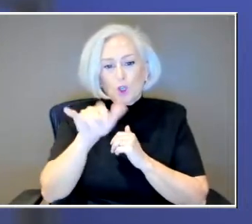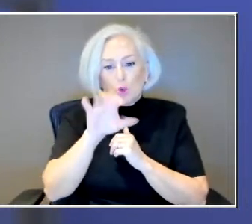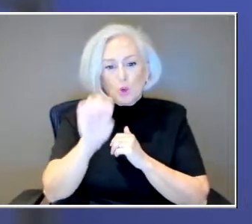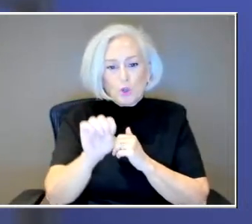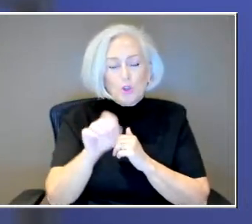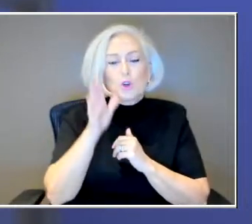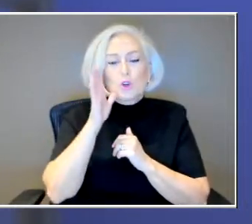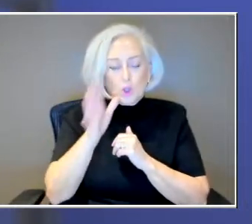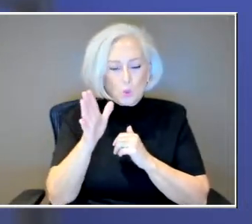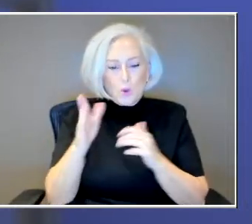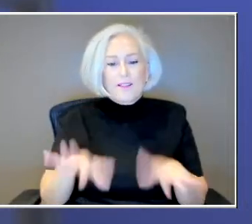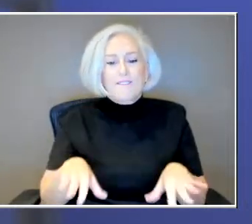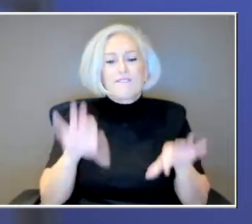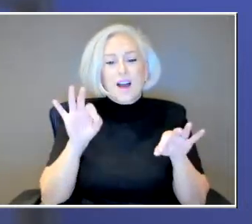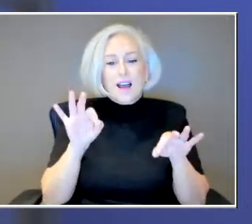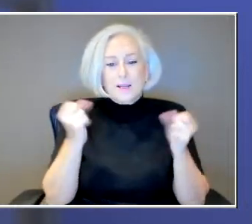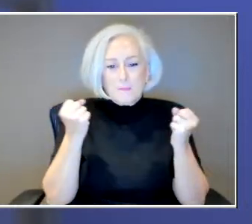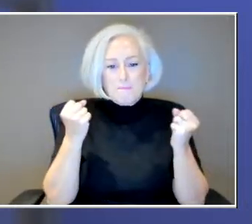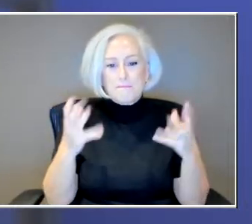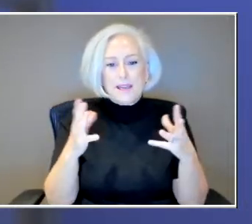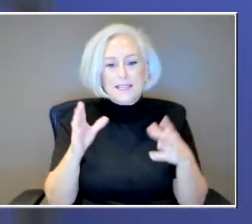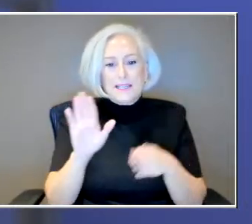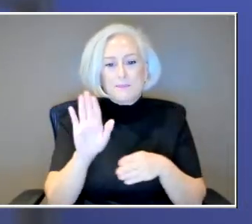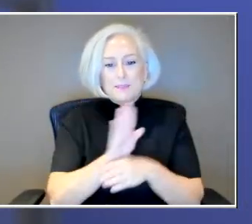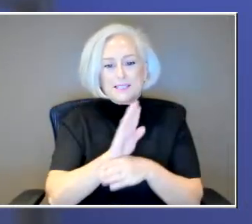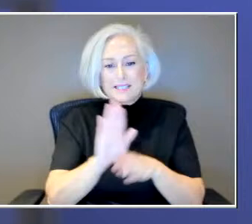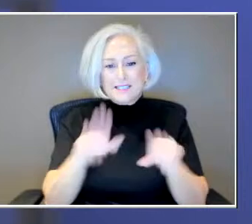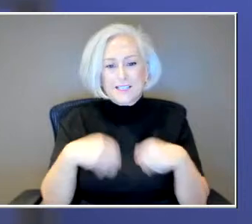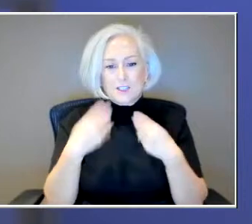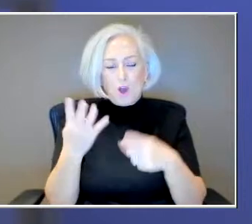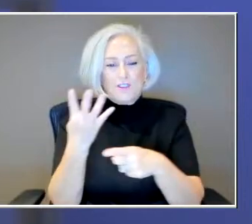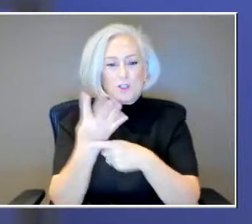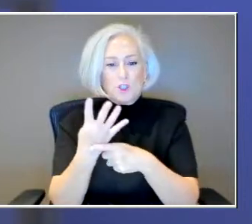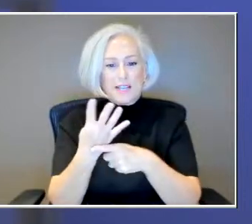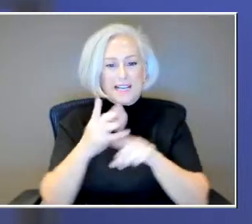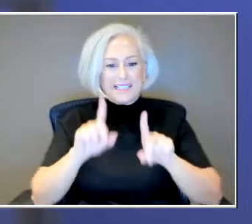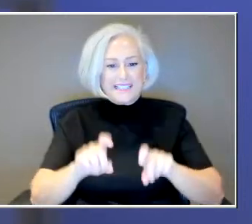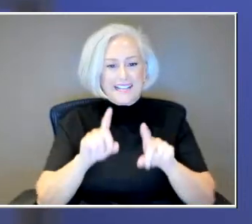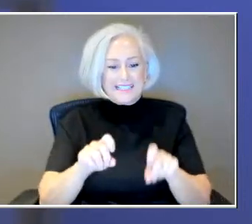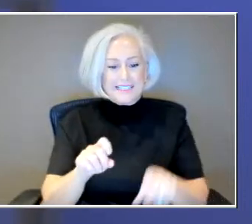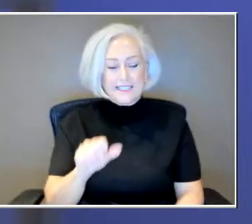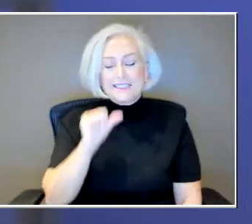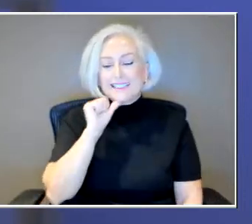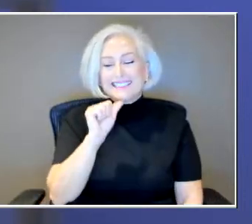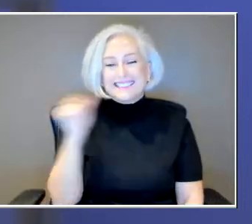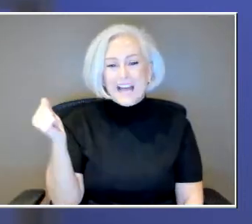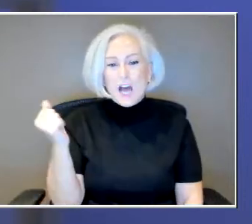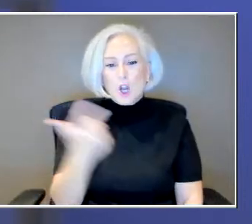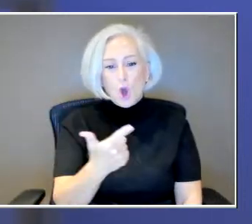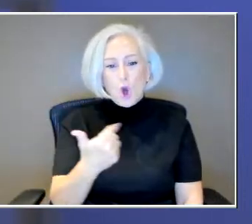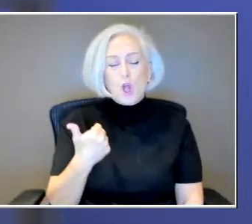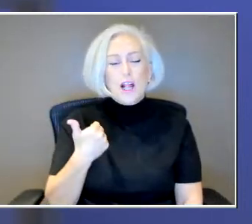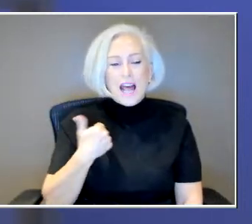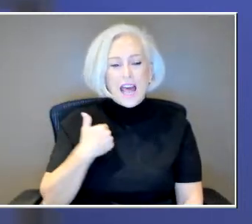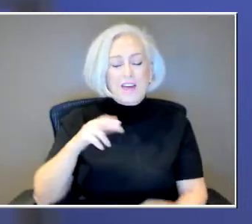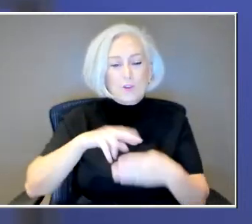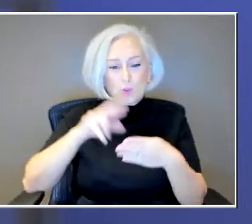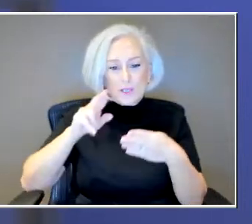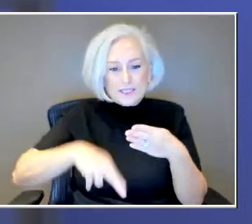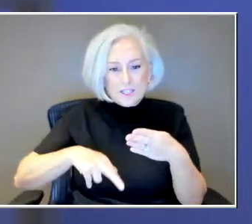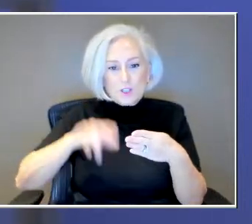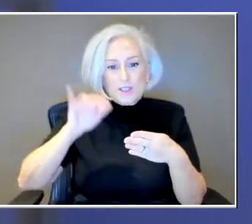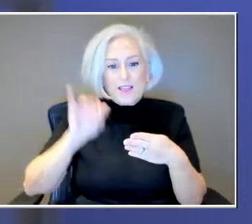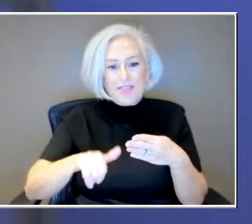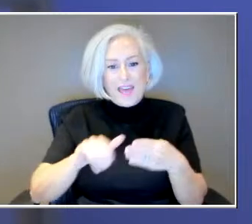companies offering genetic testing. Not all of them are have results that are